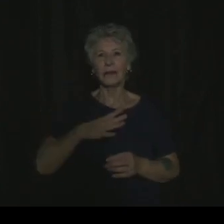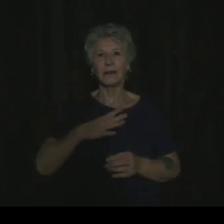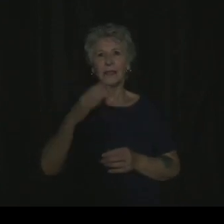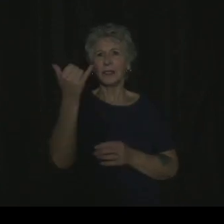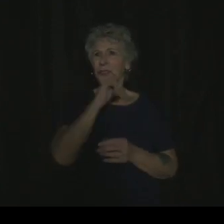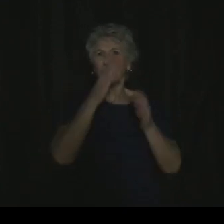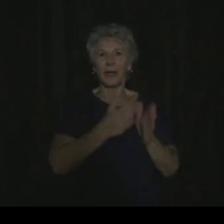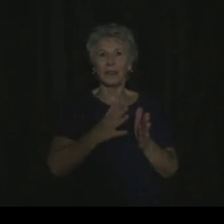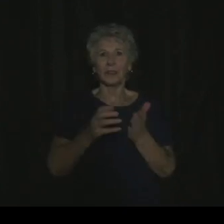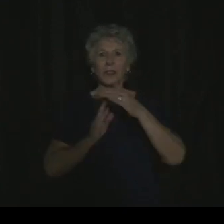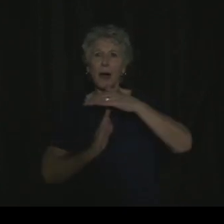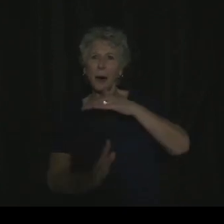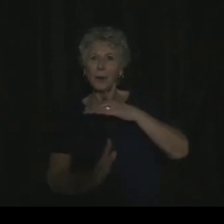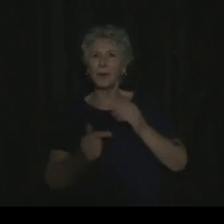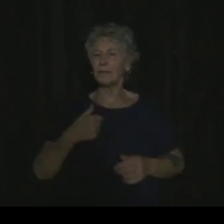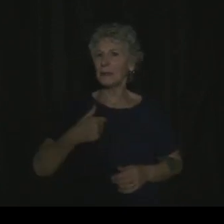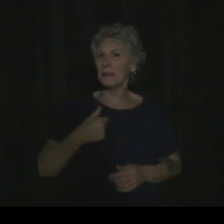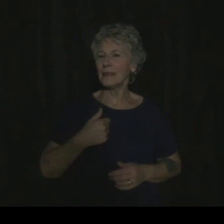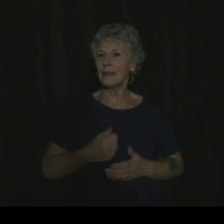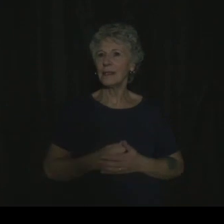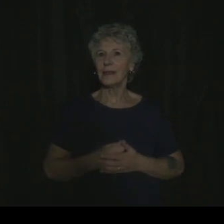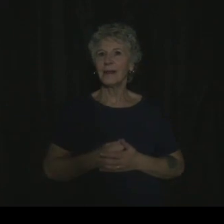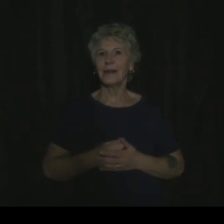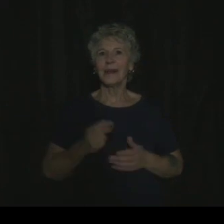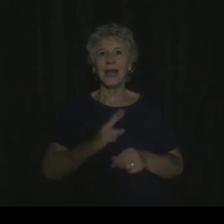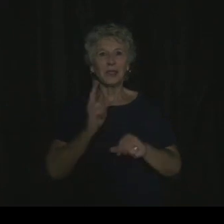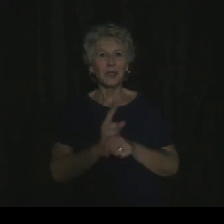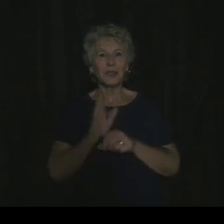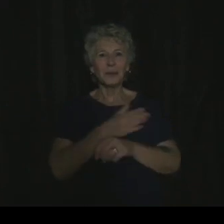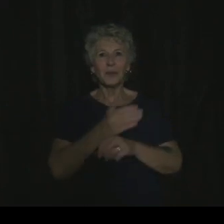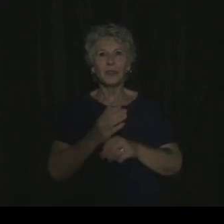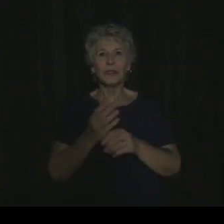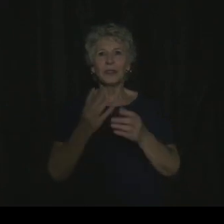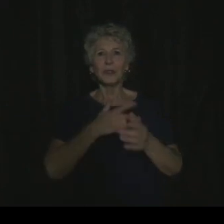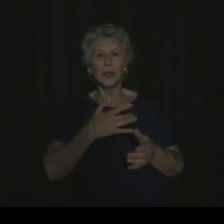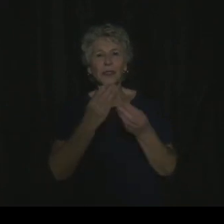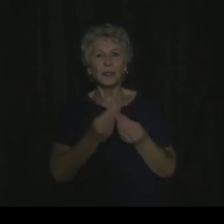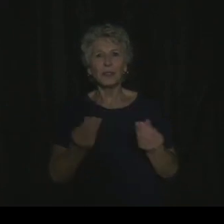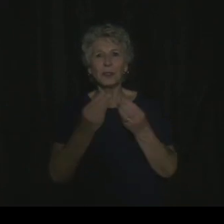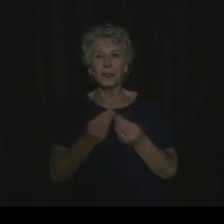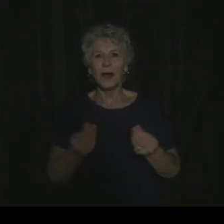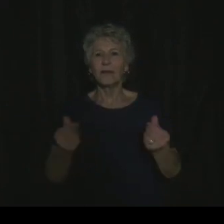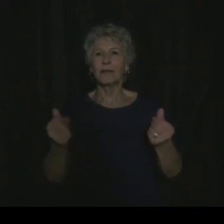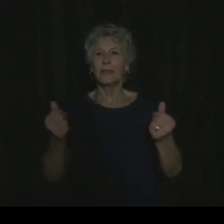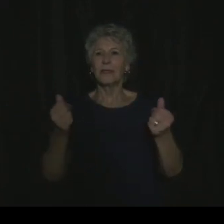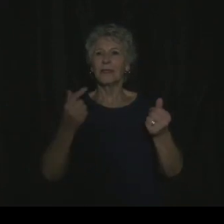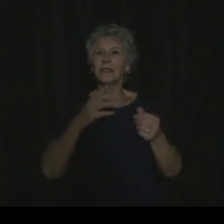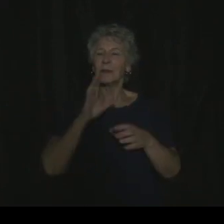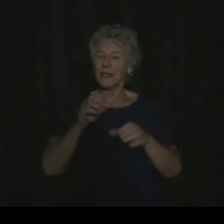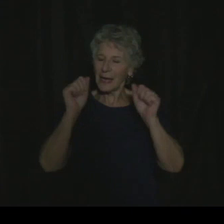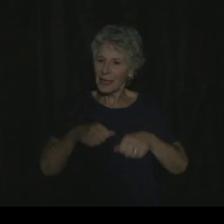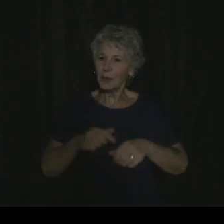to humble me, and that music to break me down, soften my heart to be able to receive